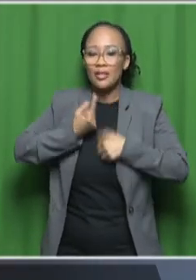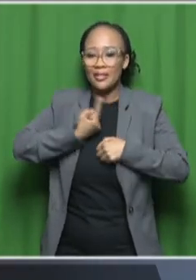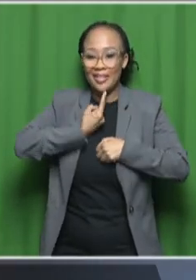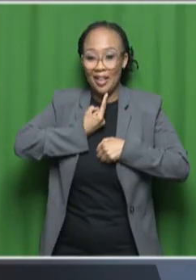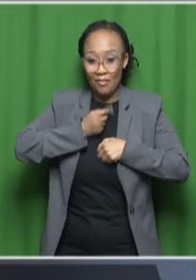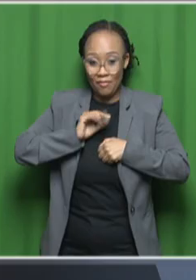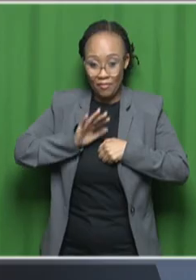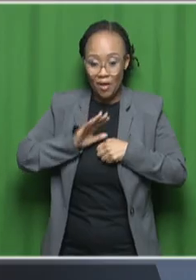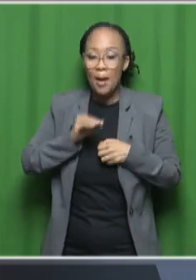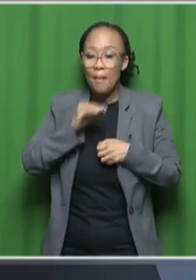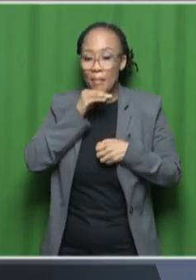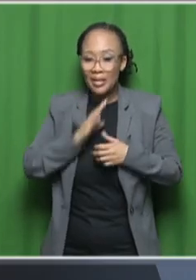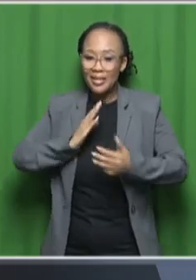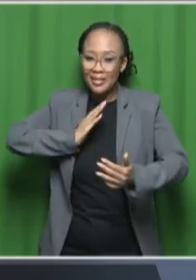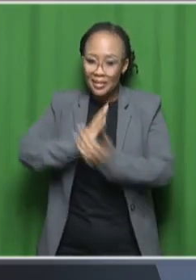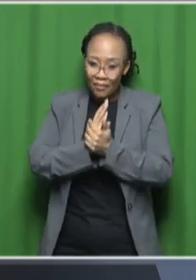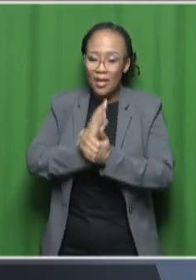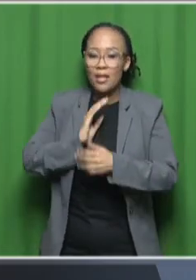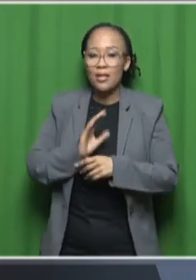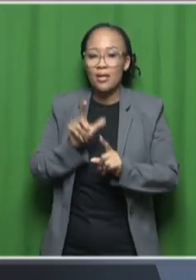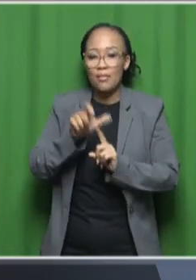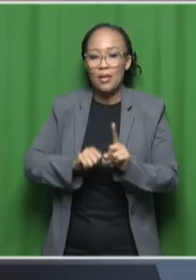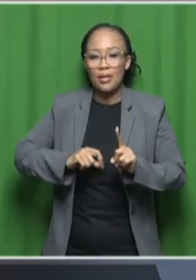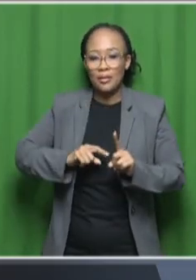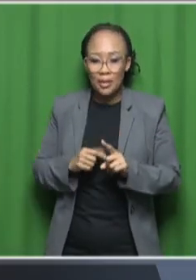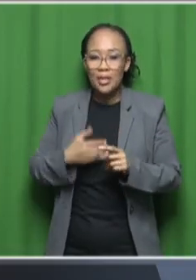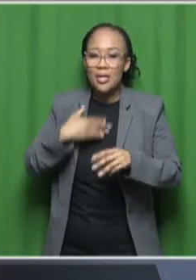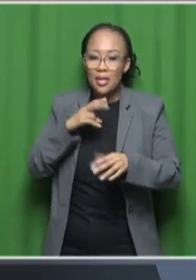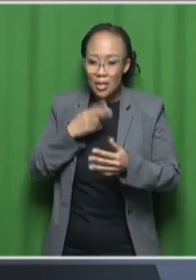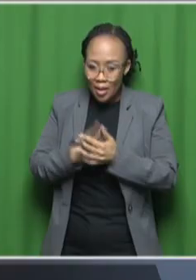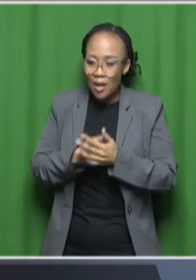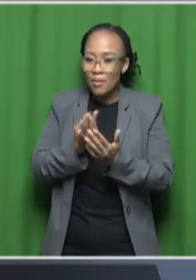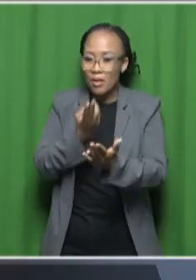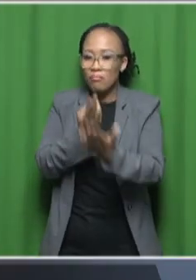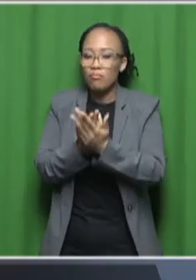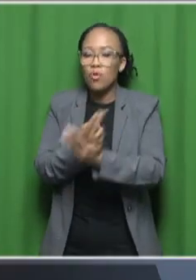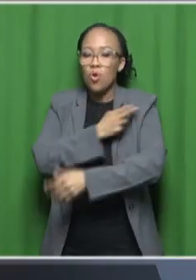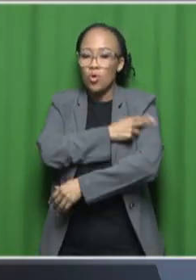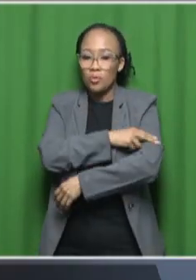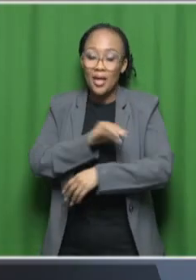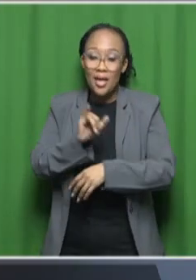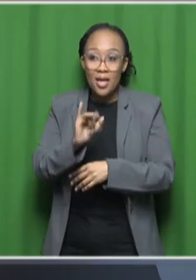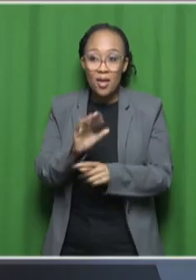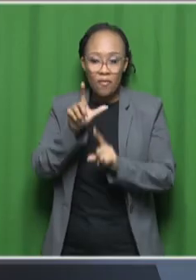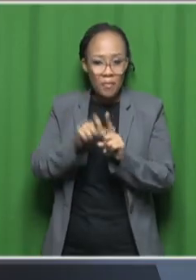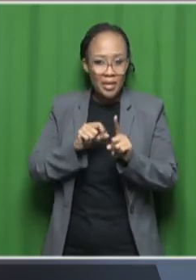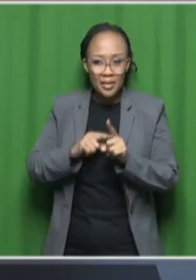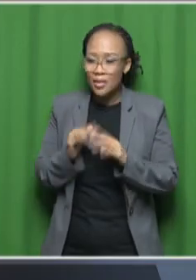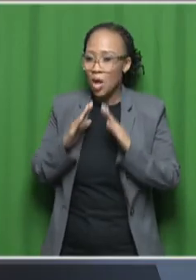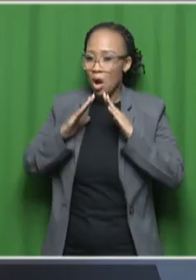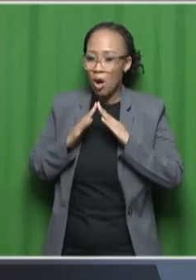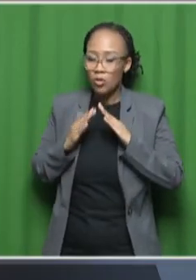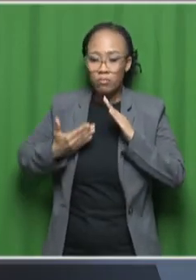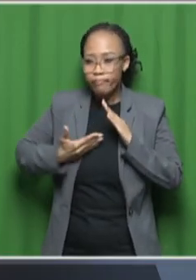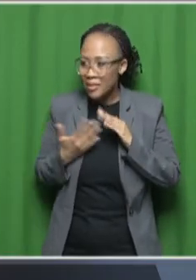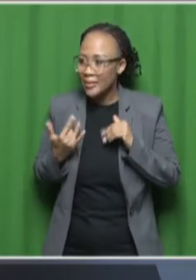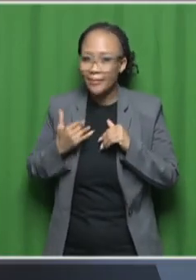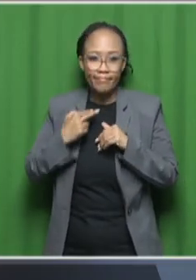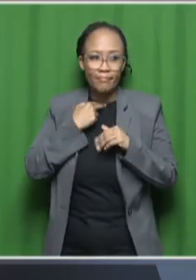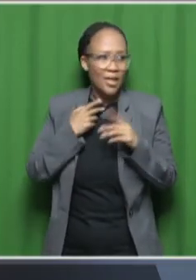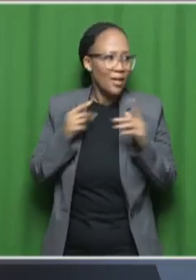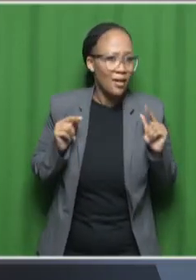definitely result in a patient having to be admitted, for example. So if a patient is at home, they don't have access to healthcare, they have a strep